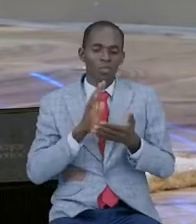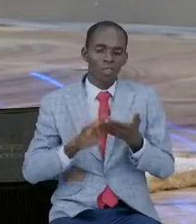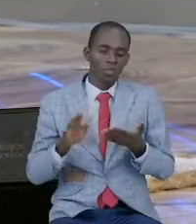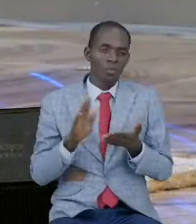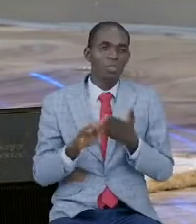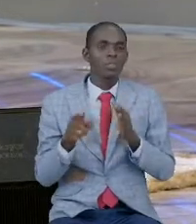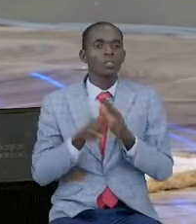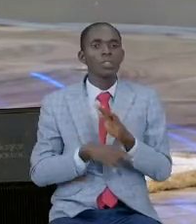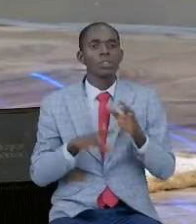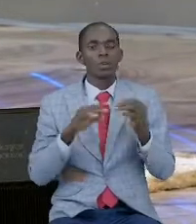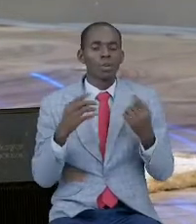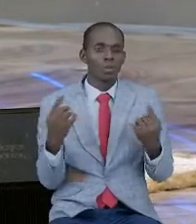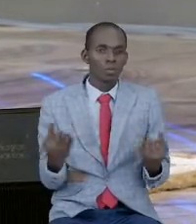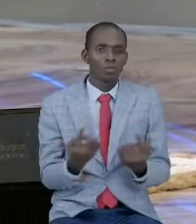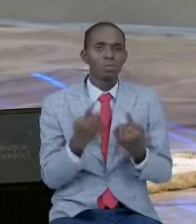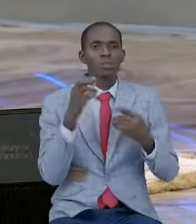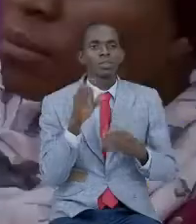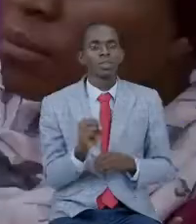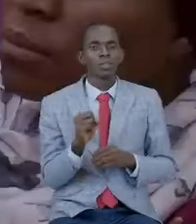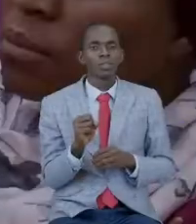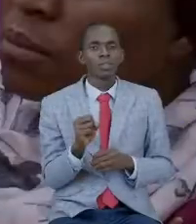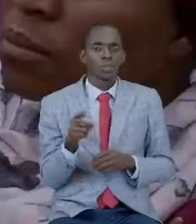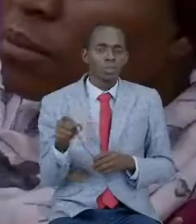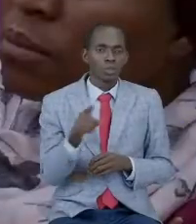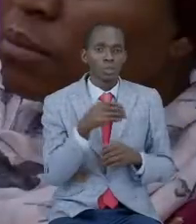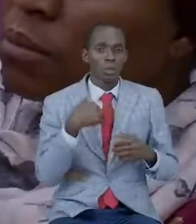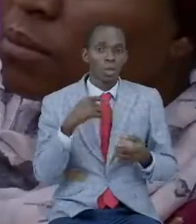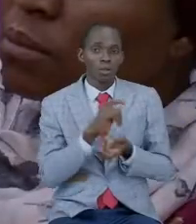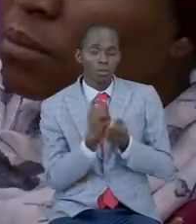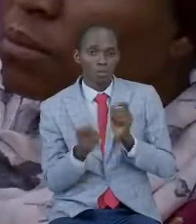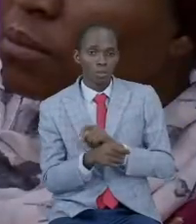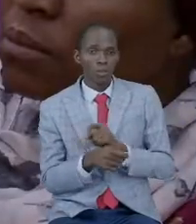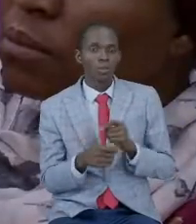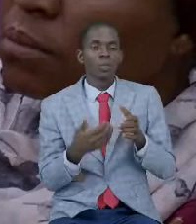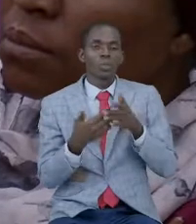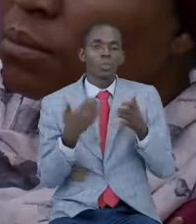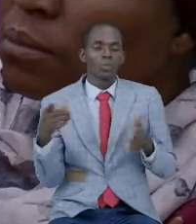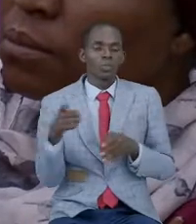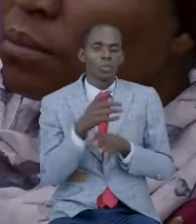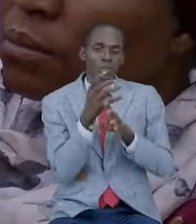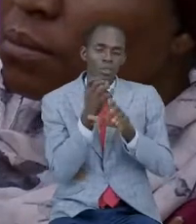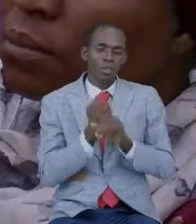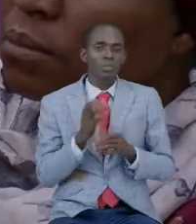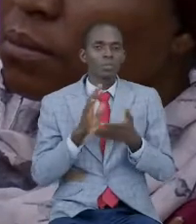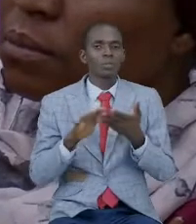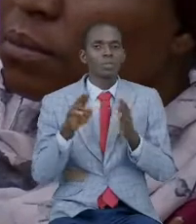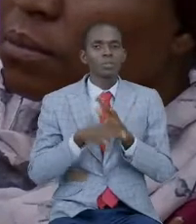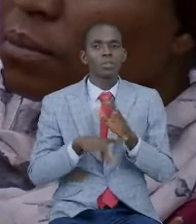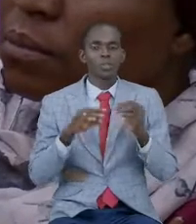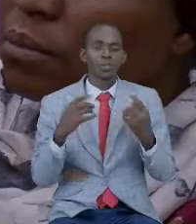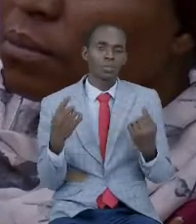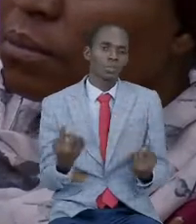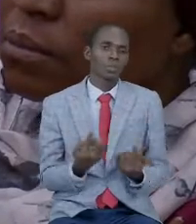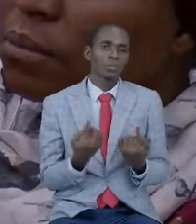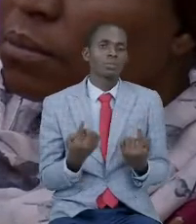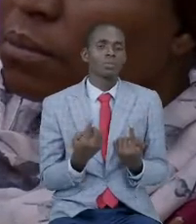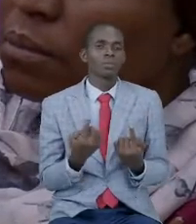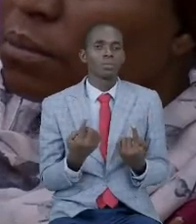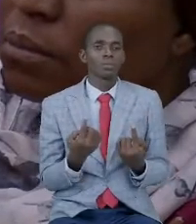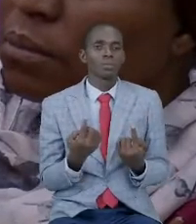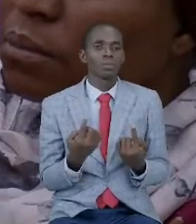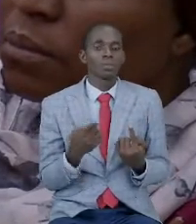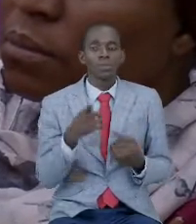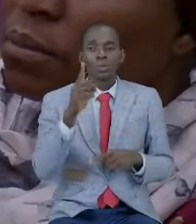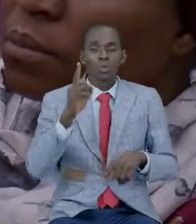forgiveness of sins. You are turned before you receive the forgiveness of sin. You cannot